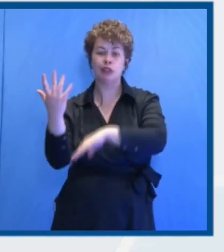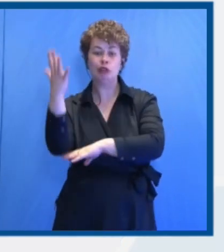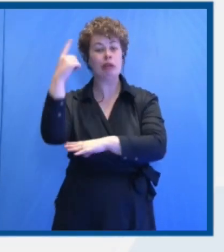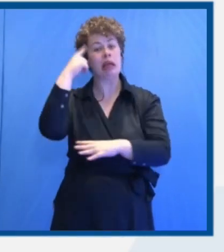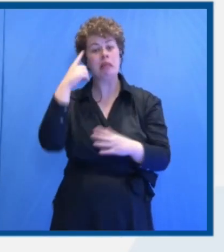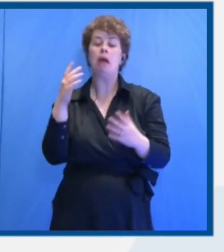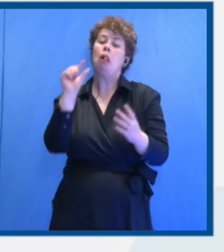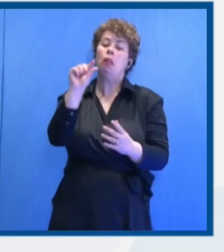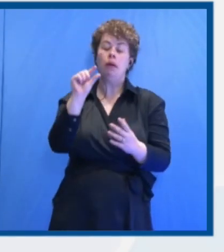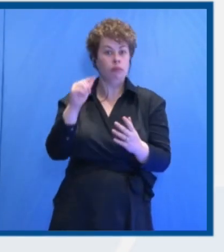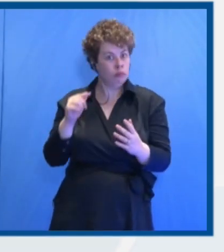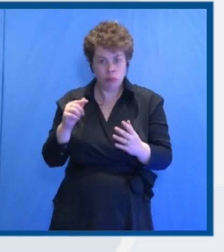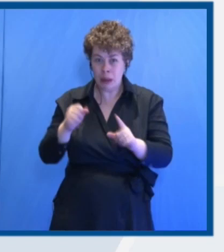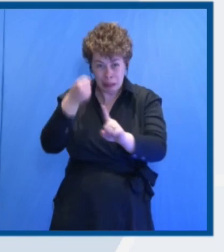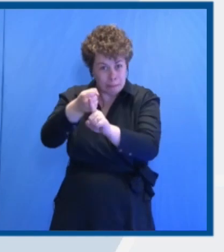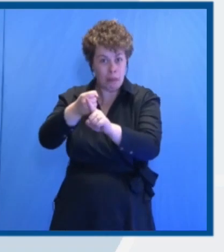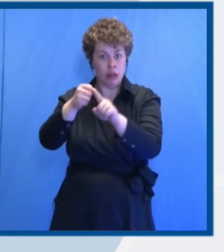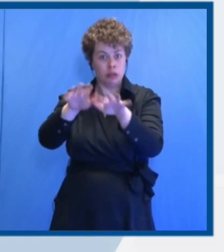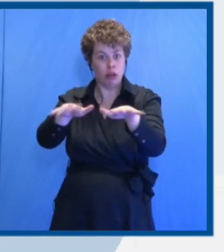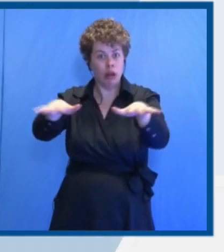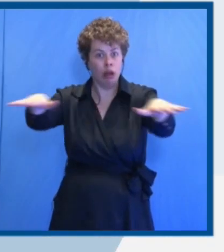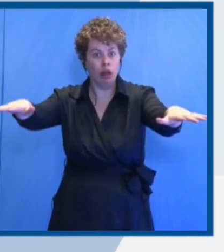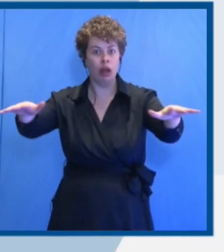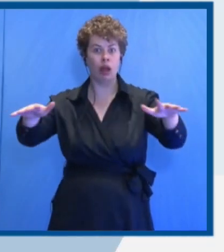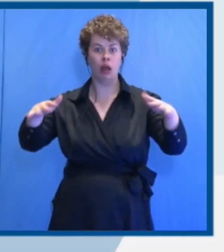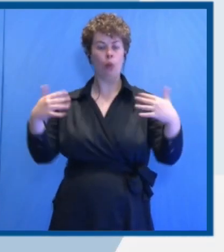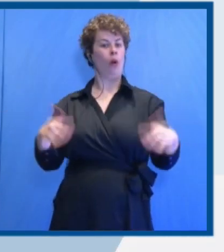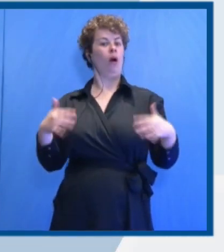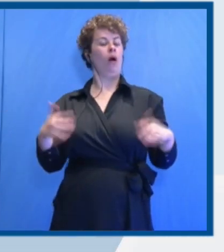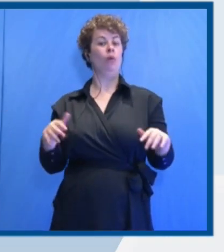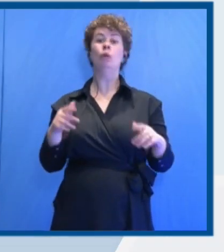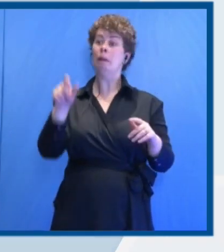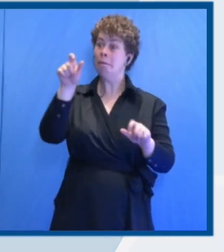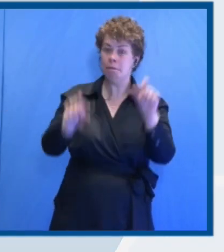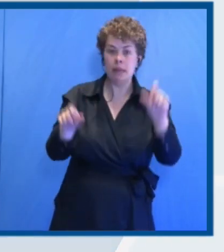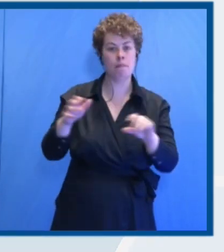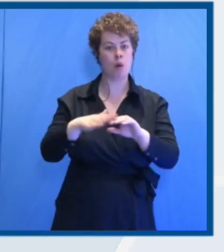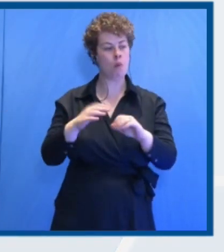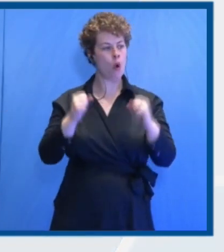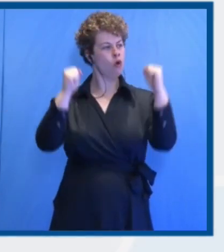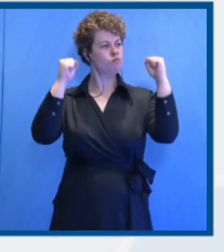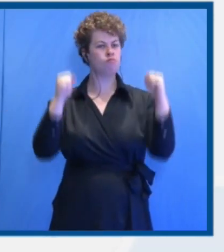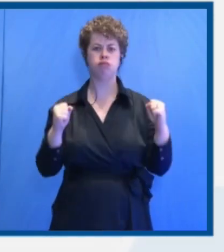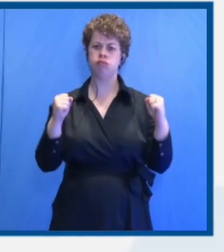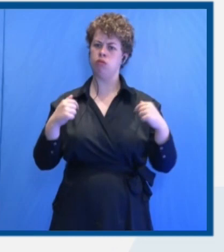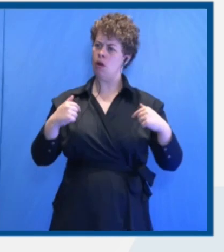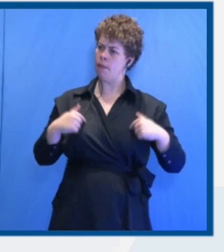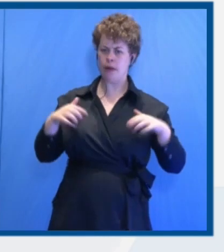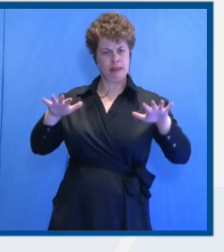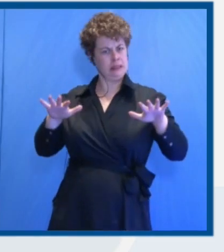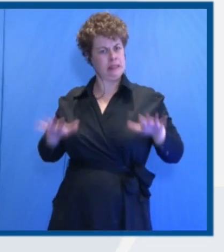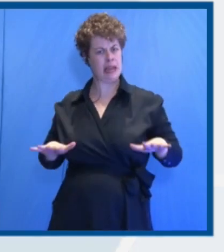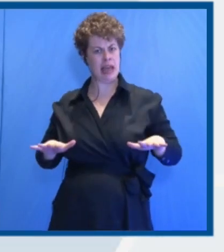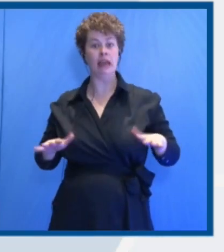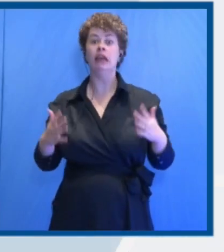course holistically well adapted in enhancing the people's resilience and reducing their risk, and of course